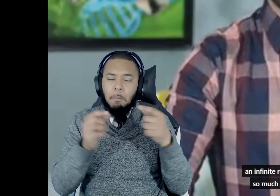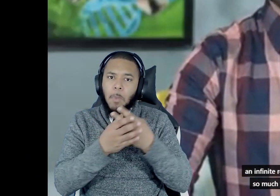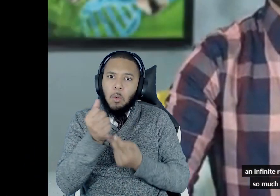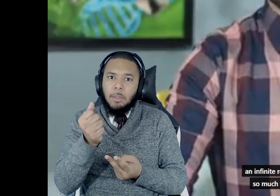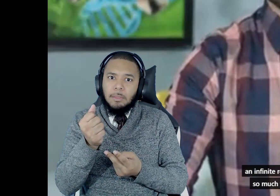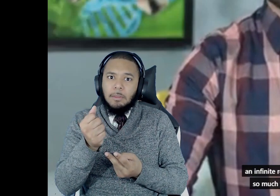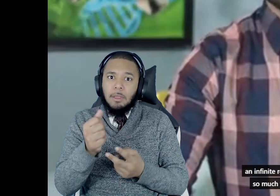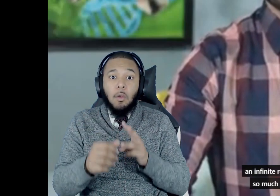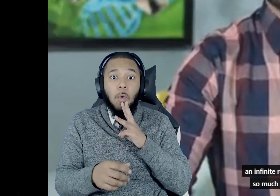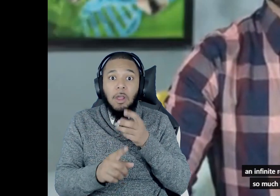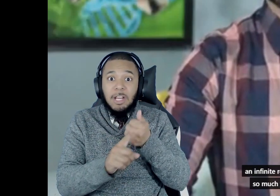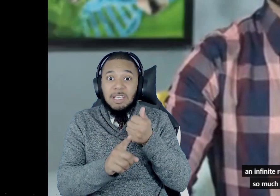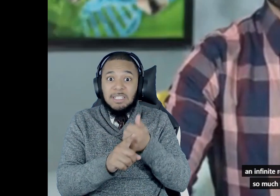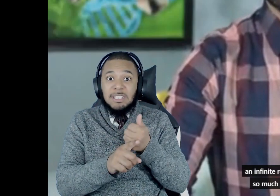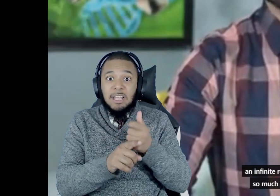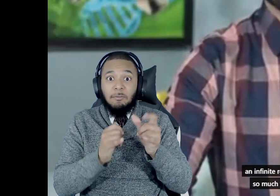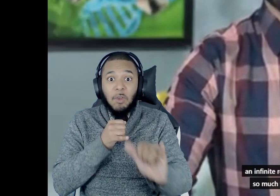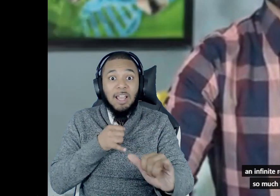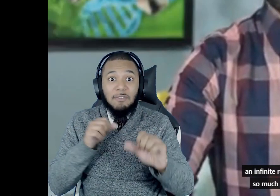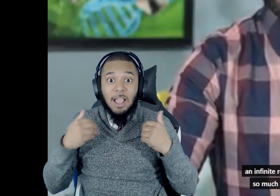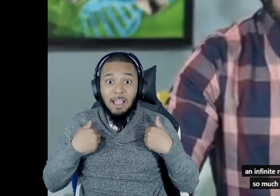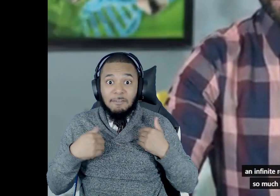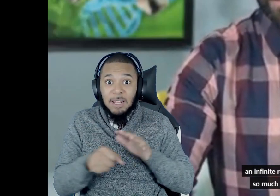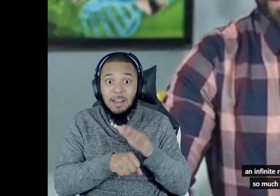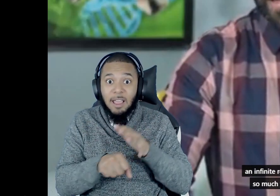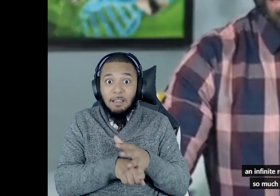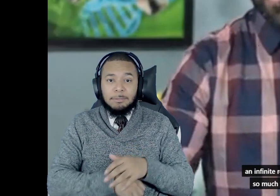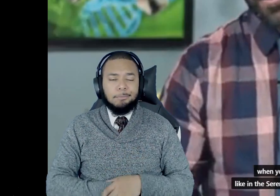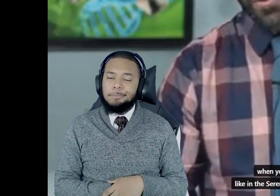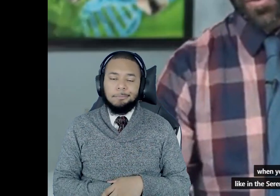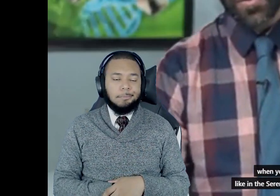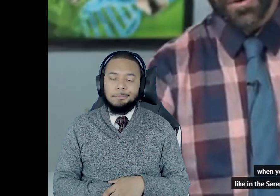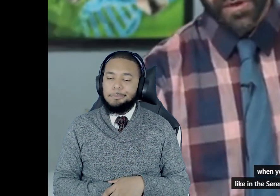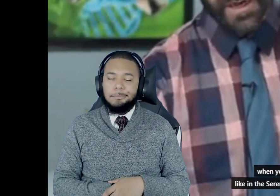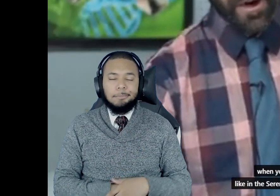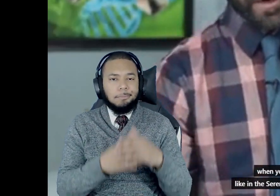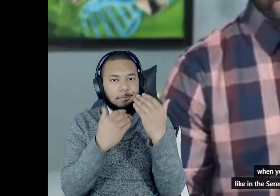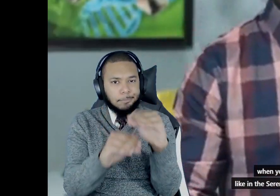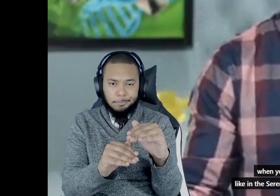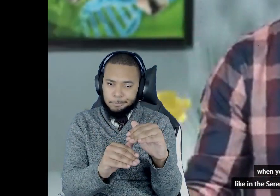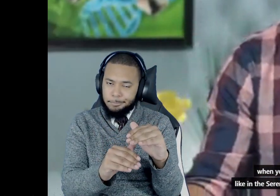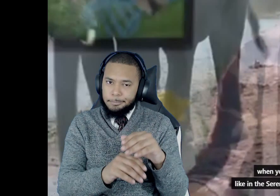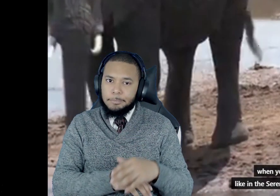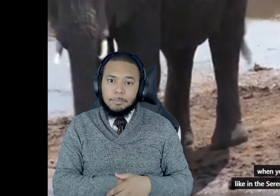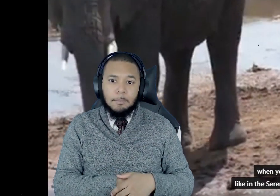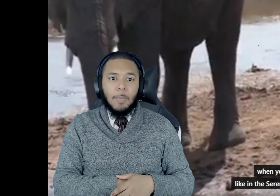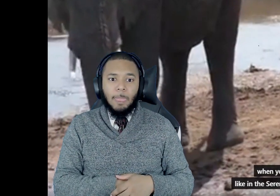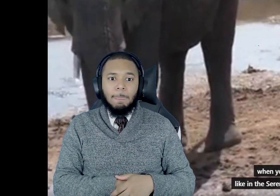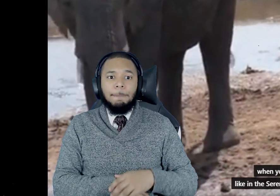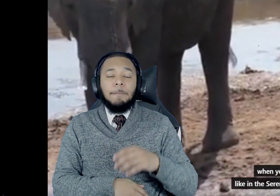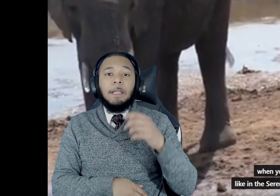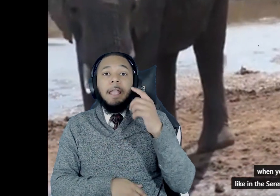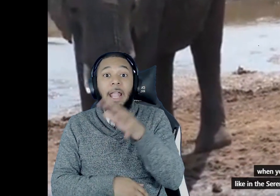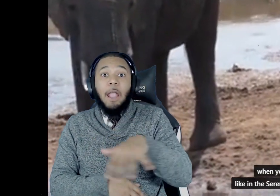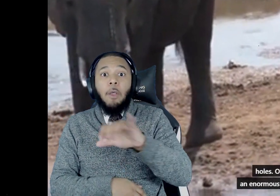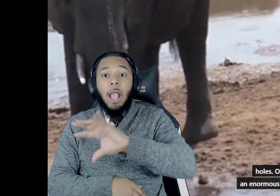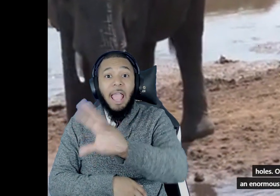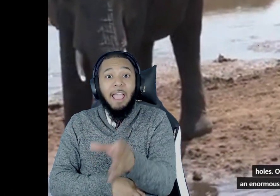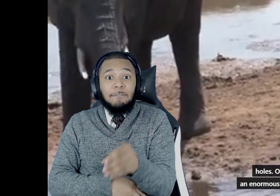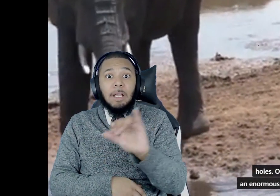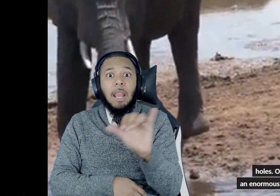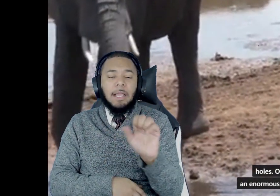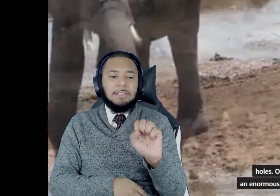an infinite resource. Okay, there's only so much water to go around. And when you go and look at areas like in the Serengeti where you have